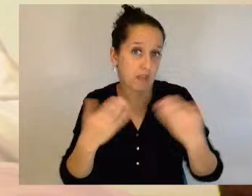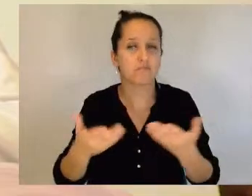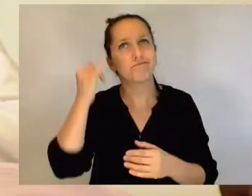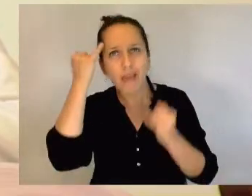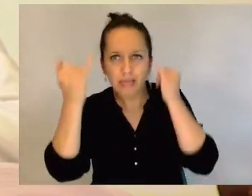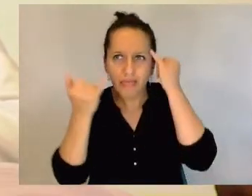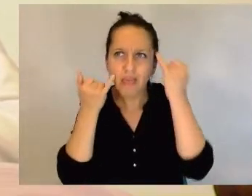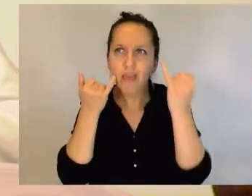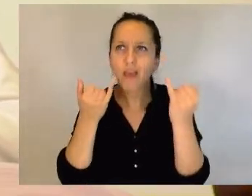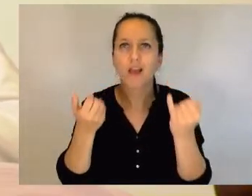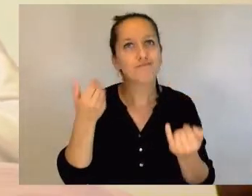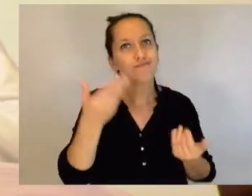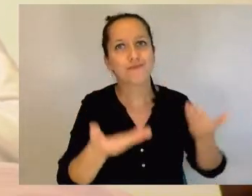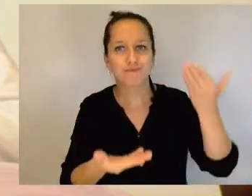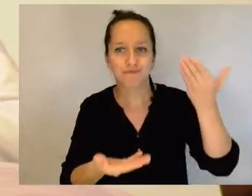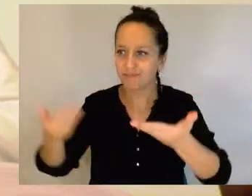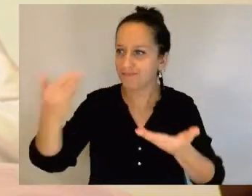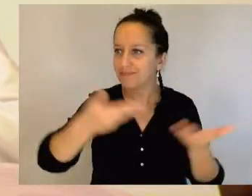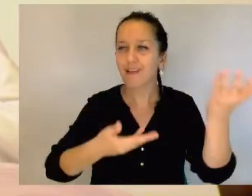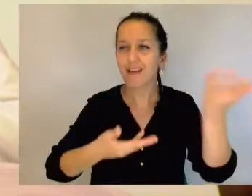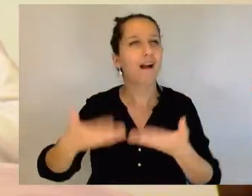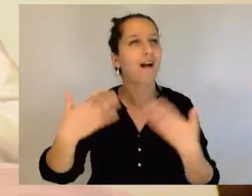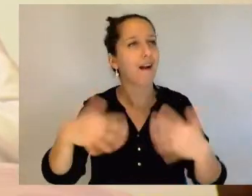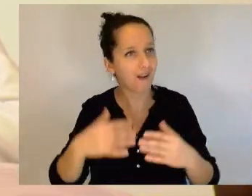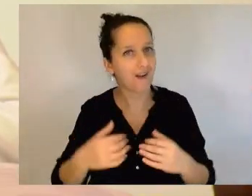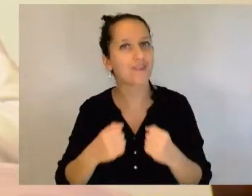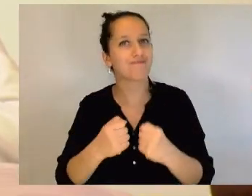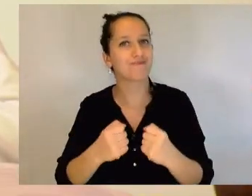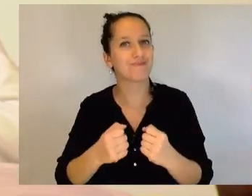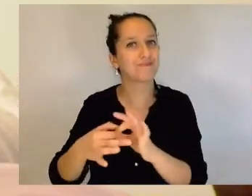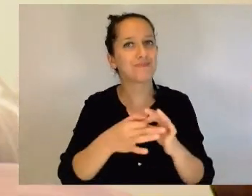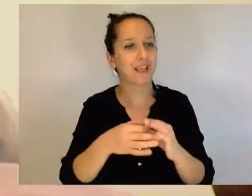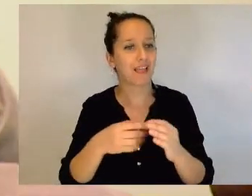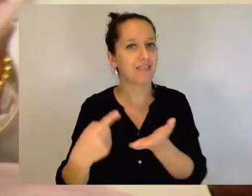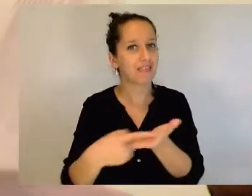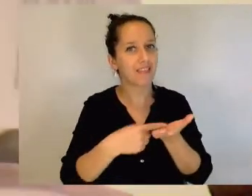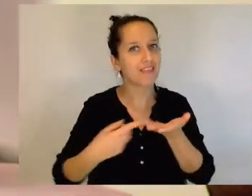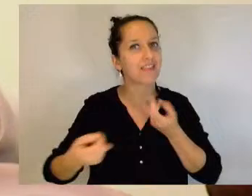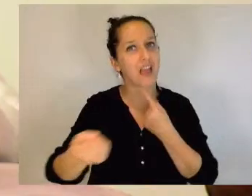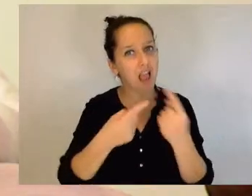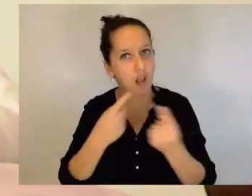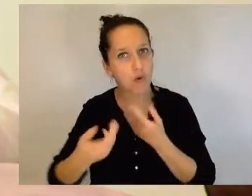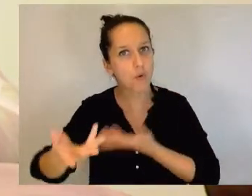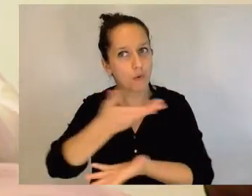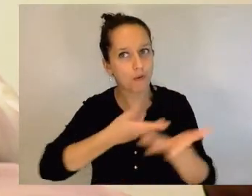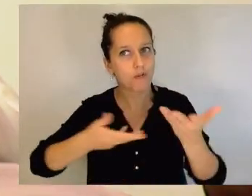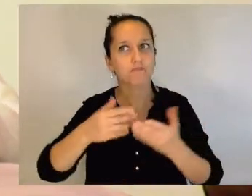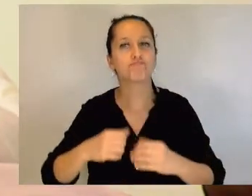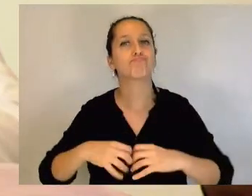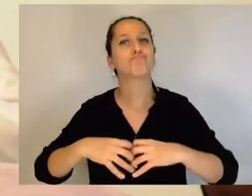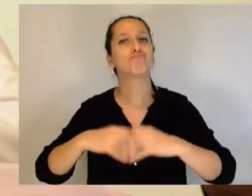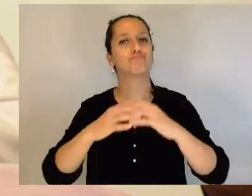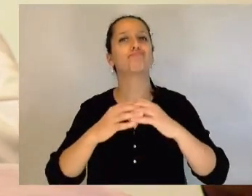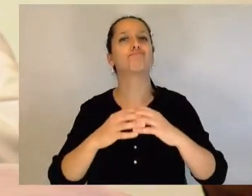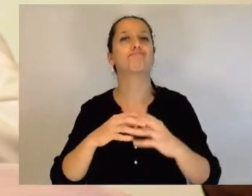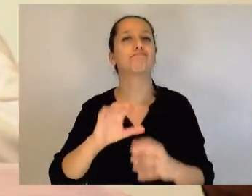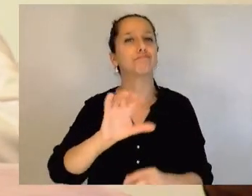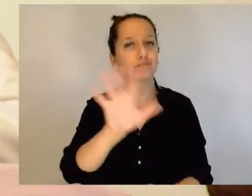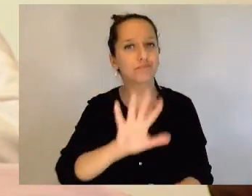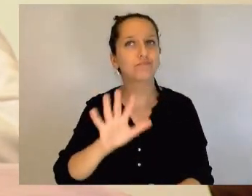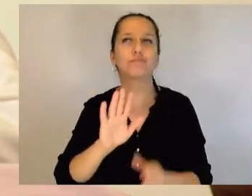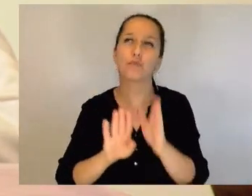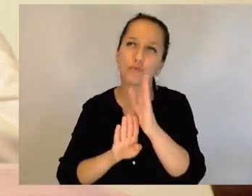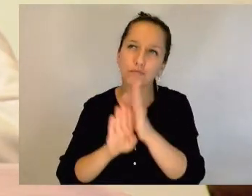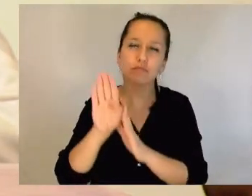Your ideas and contributions have been fundamental to enriching this dialogue dialogue and to make progress in building